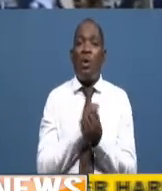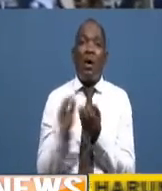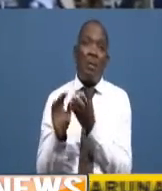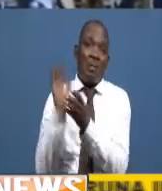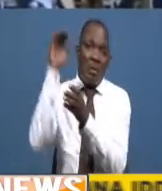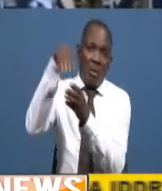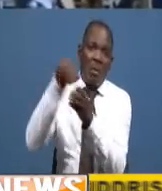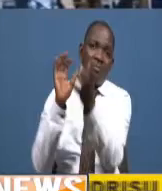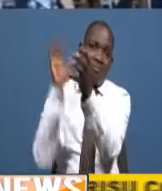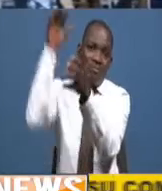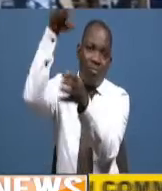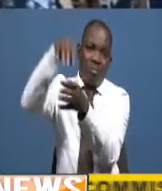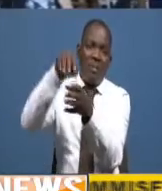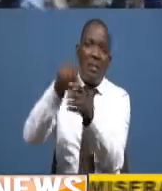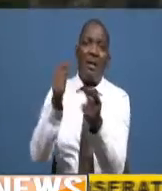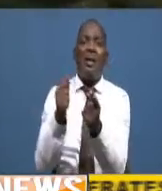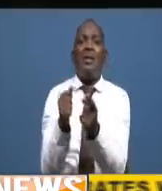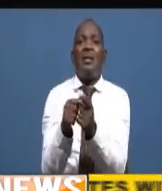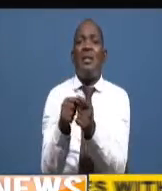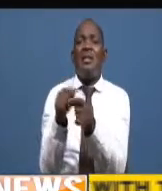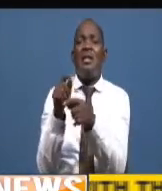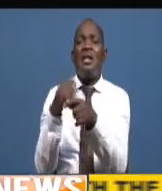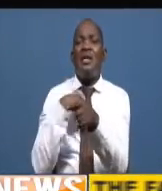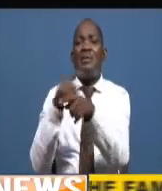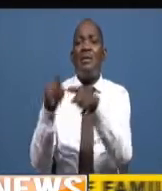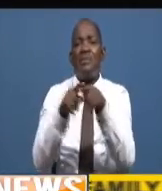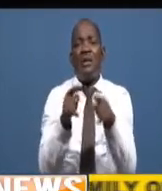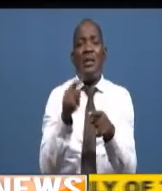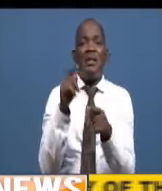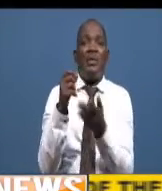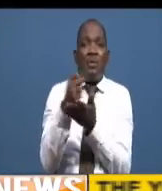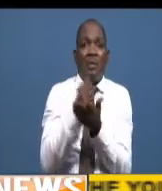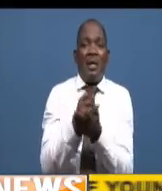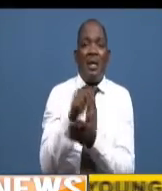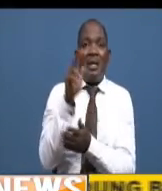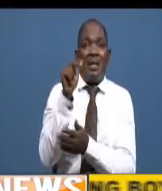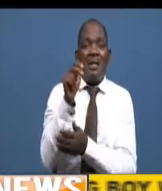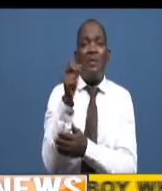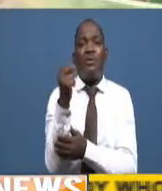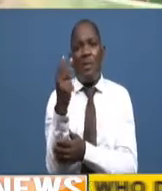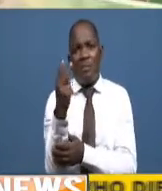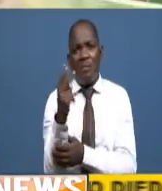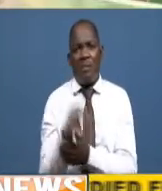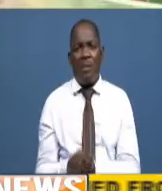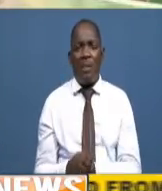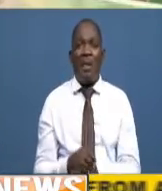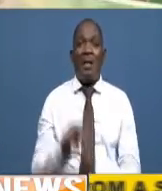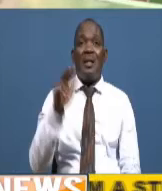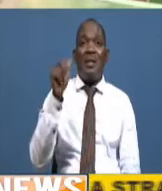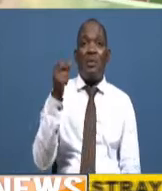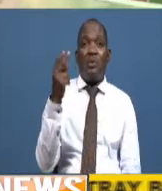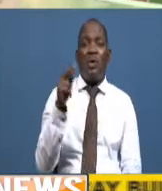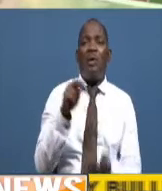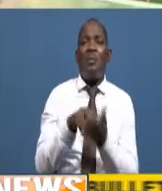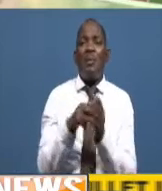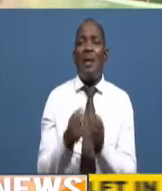has been summed up in an 18-minute documentary titled 13-12, Make the Clock Work. 13-12 Make the Clock Work is supposed